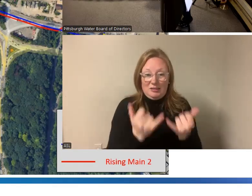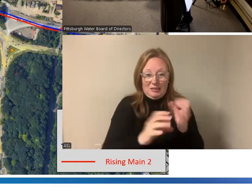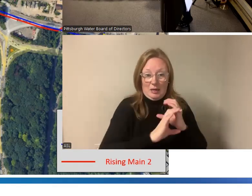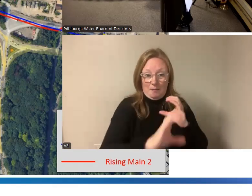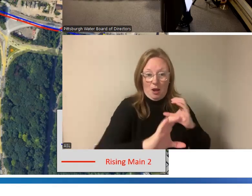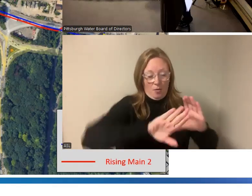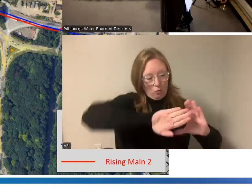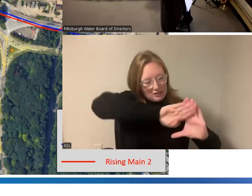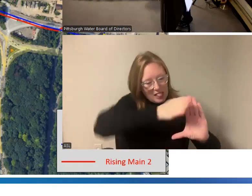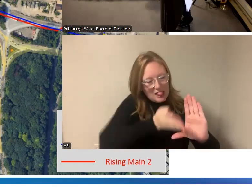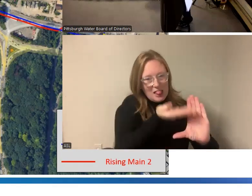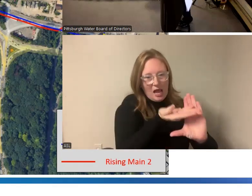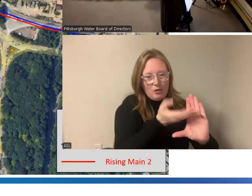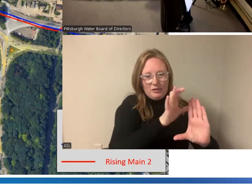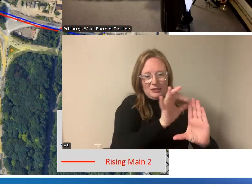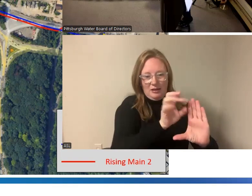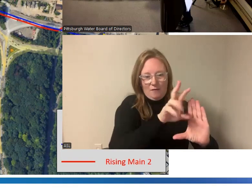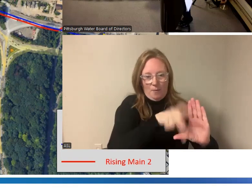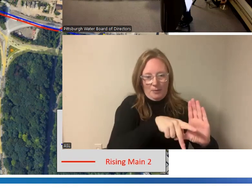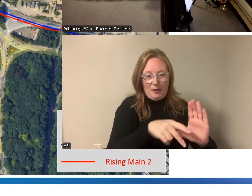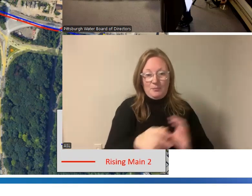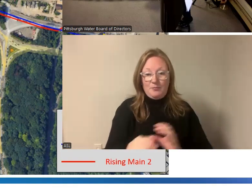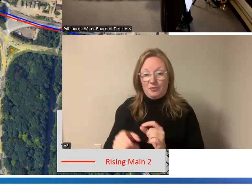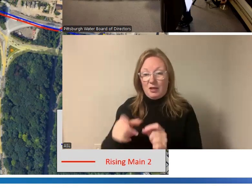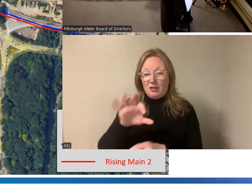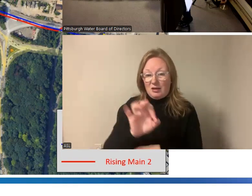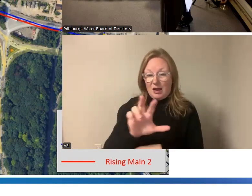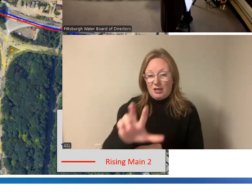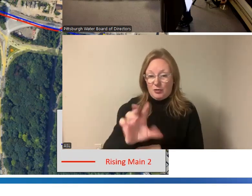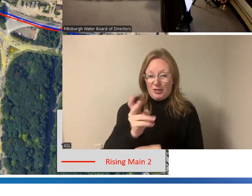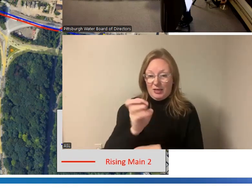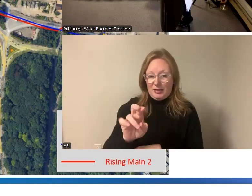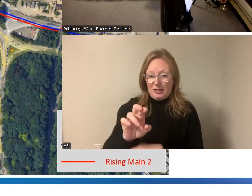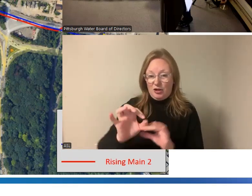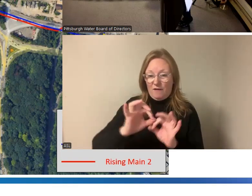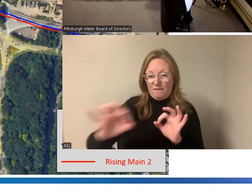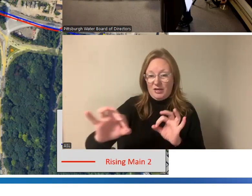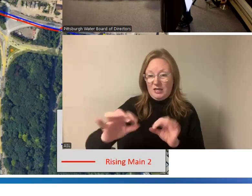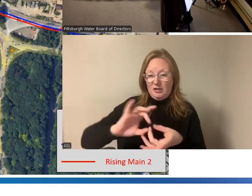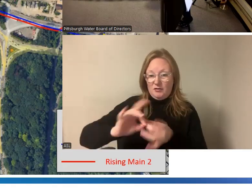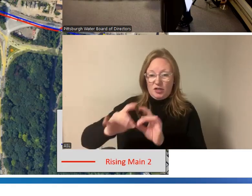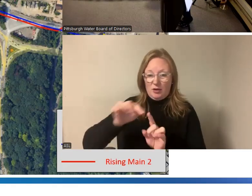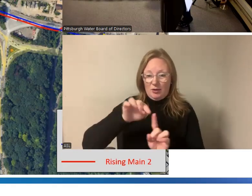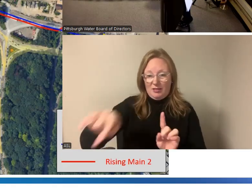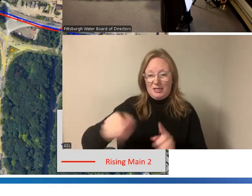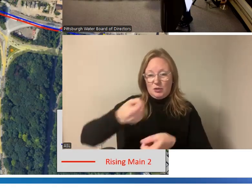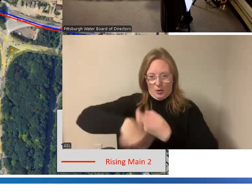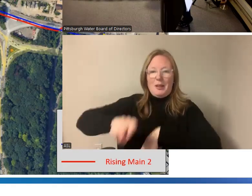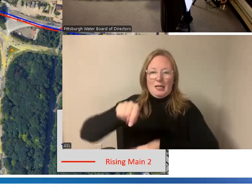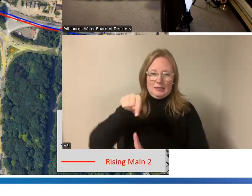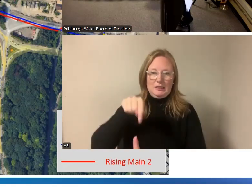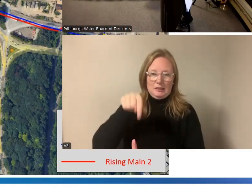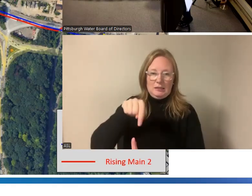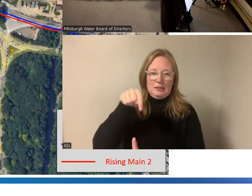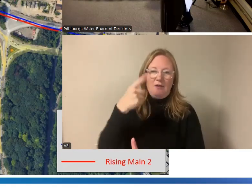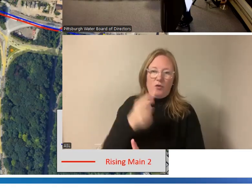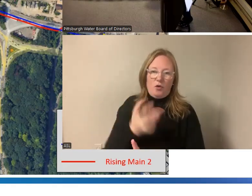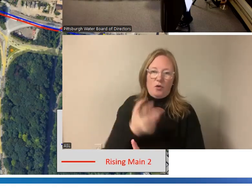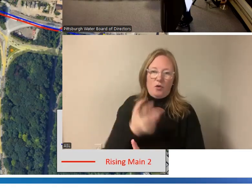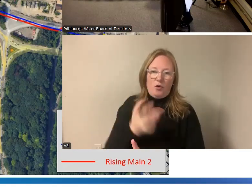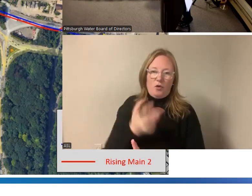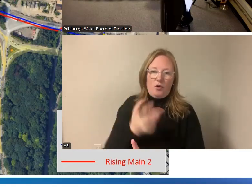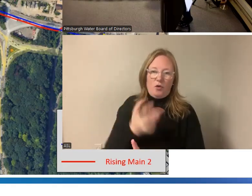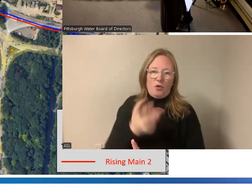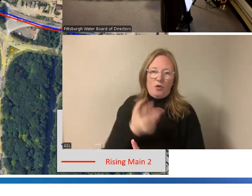linear feet 8-inch main was replaced with ductile iron pipe to address these three leaks.